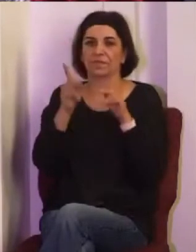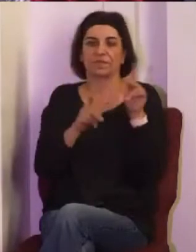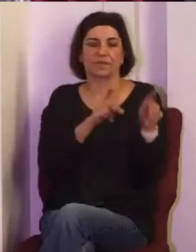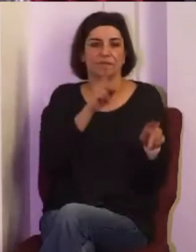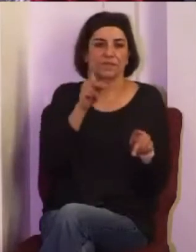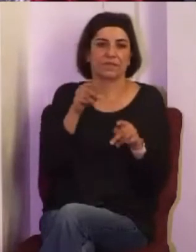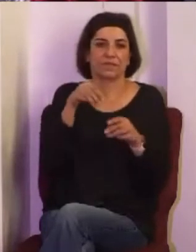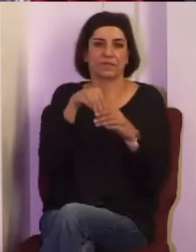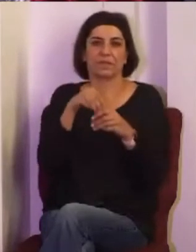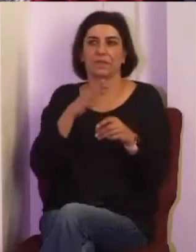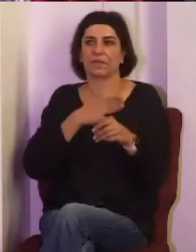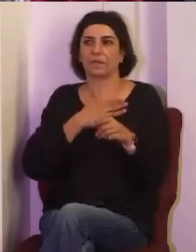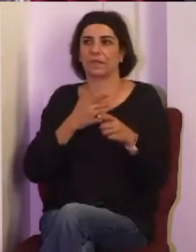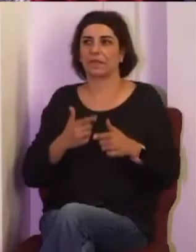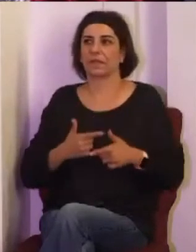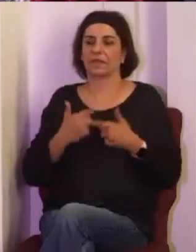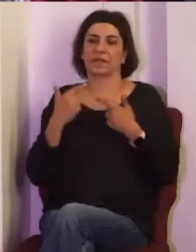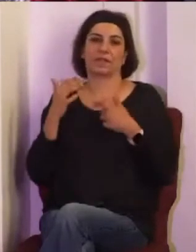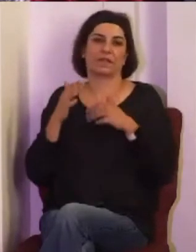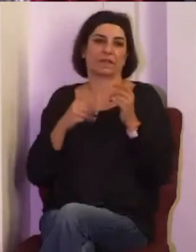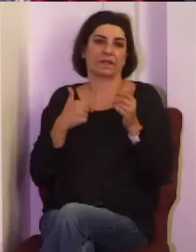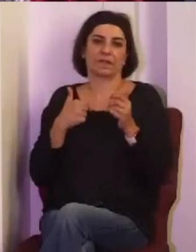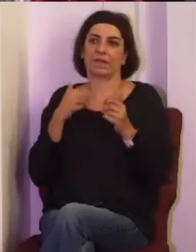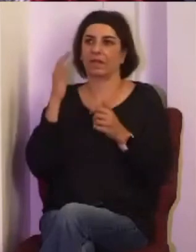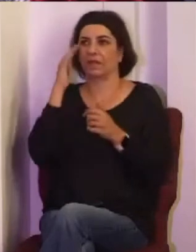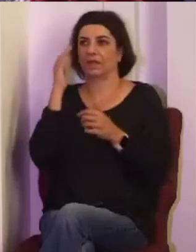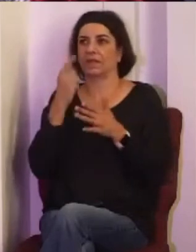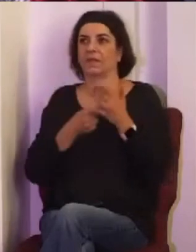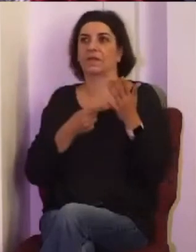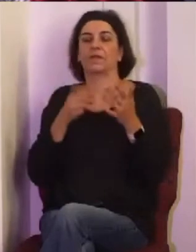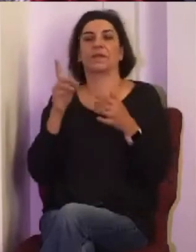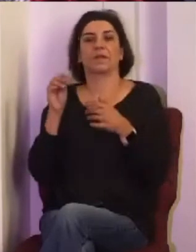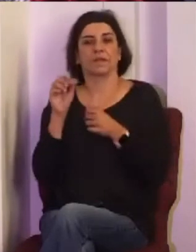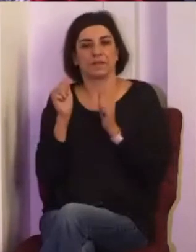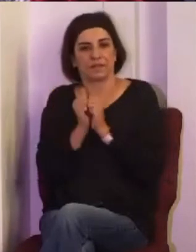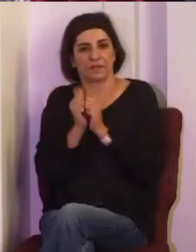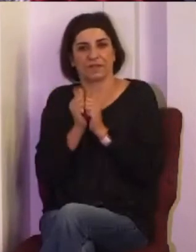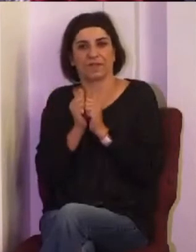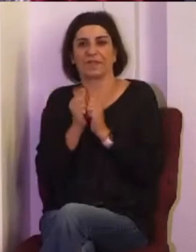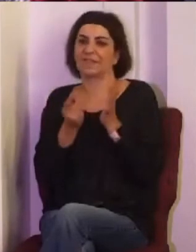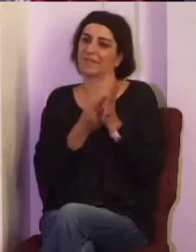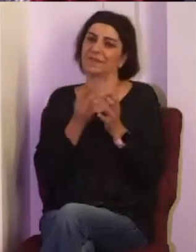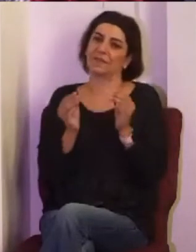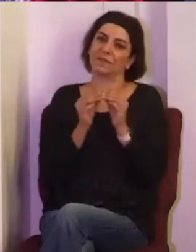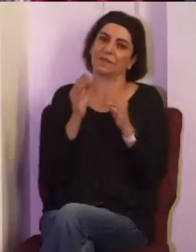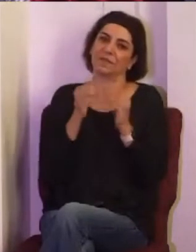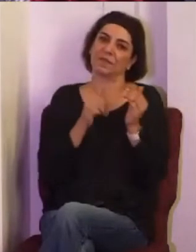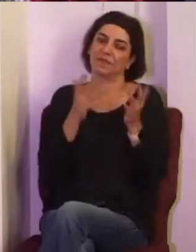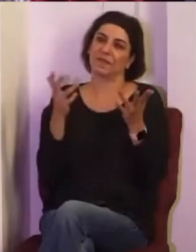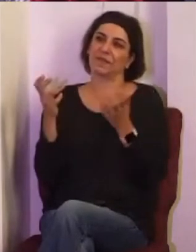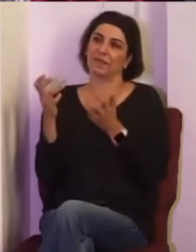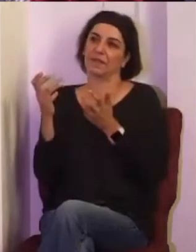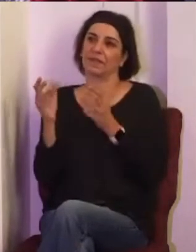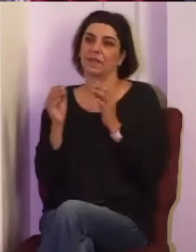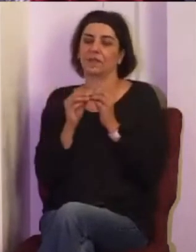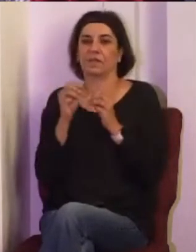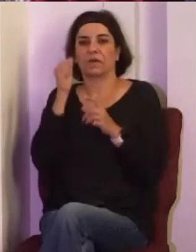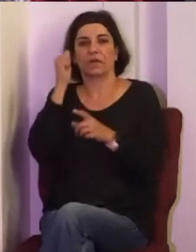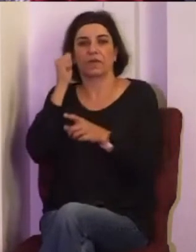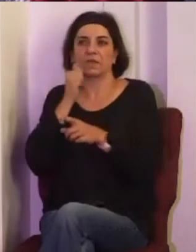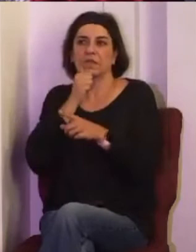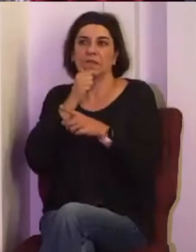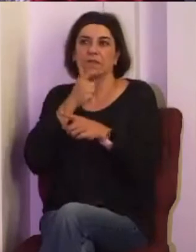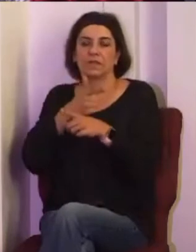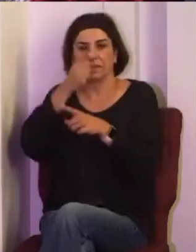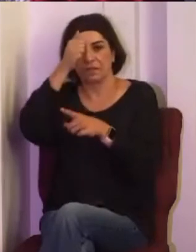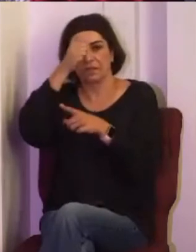what to do with. Sometimes I have more than I want. So I've had more siblings,